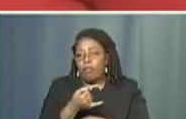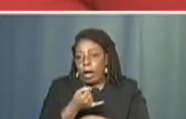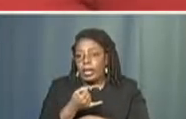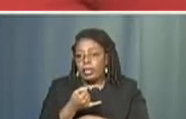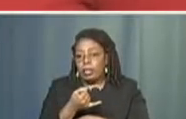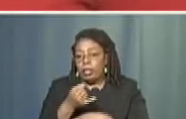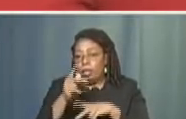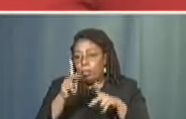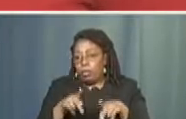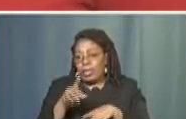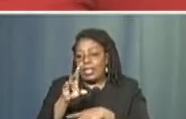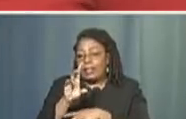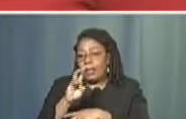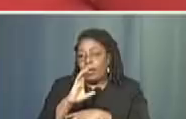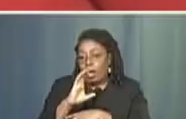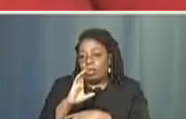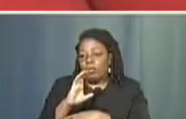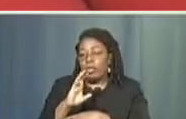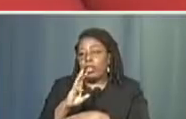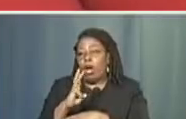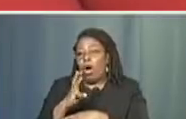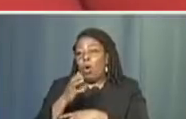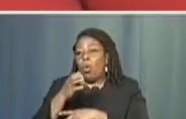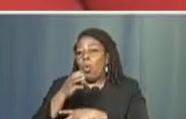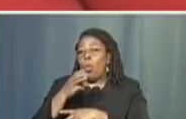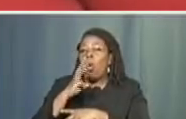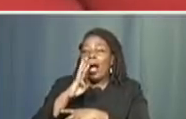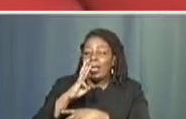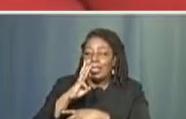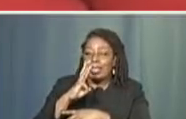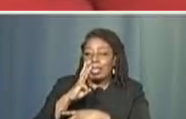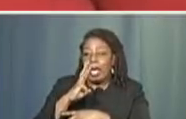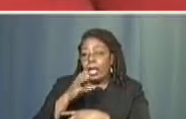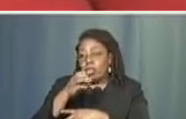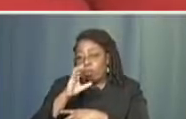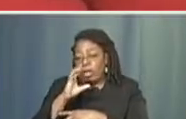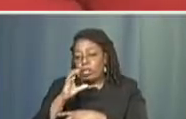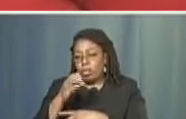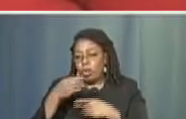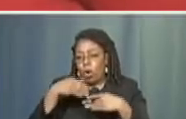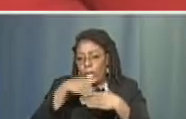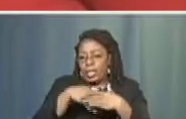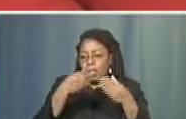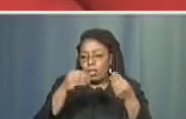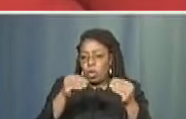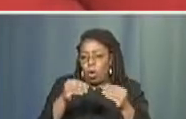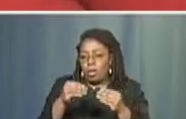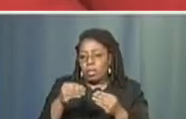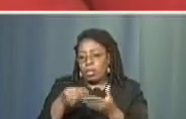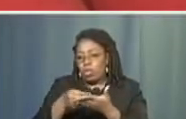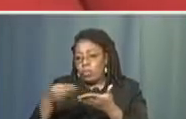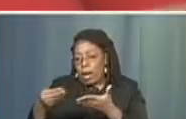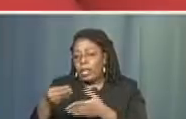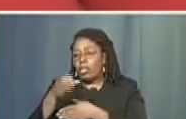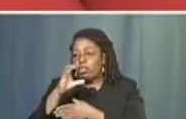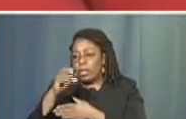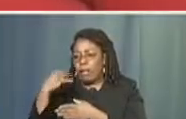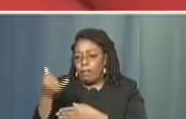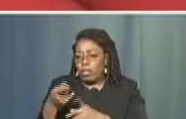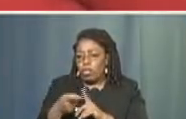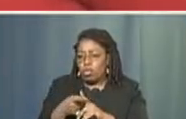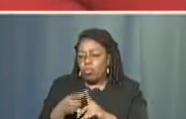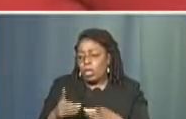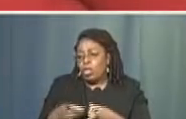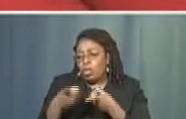retail customers of 700 Wines and Spirits to walk into our retail stores while you're purchasing your favorite beverage. We invite you to